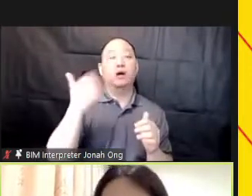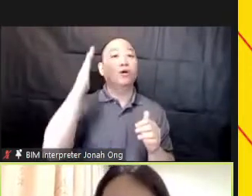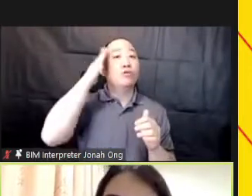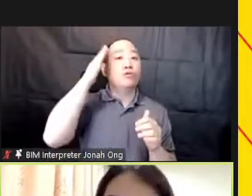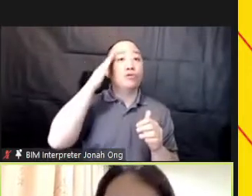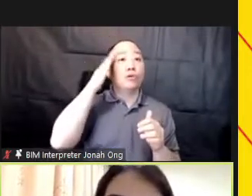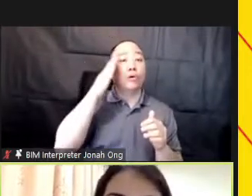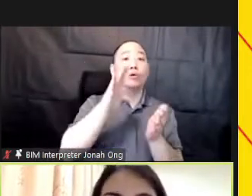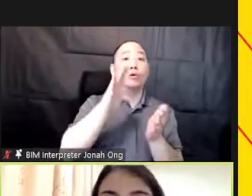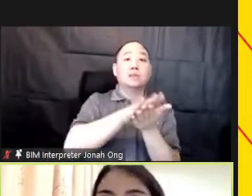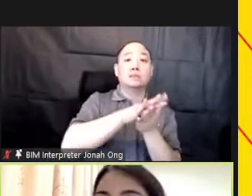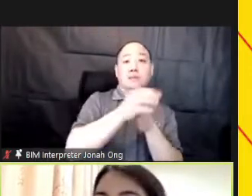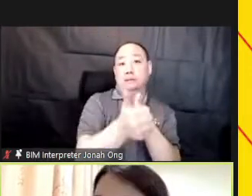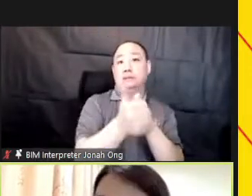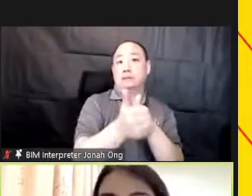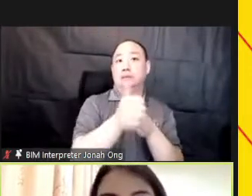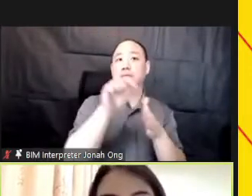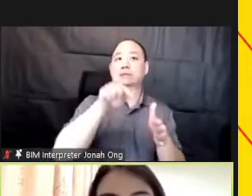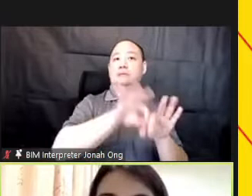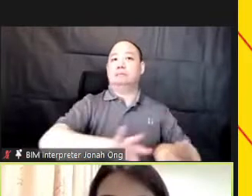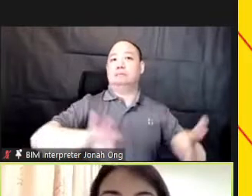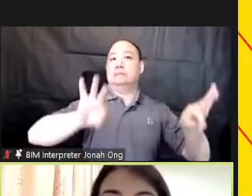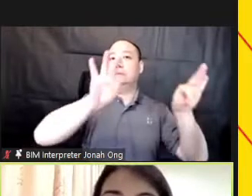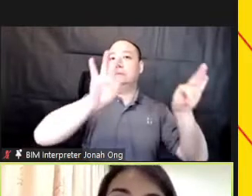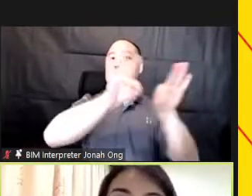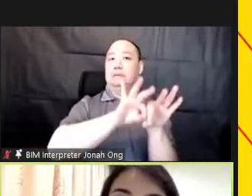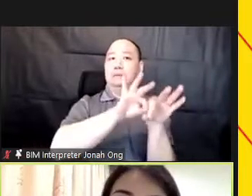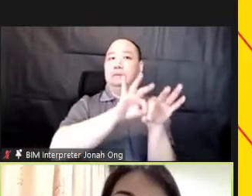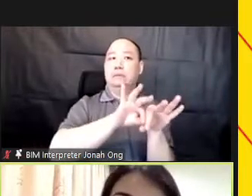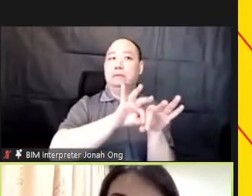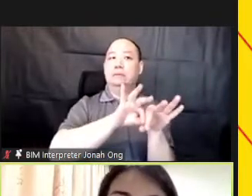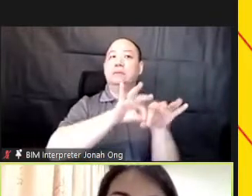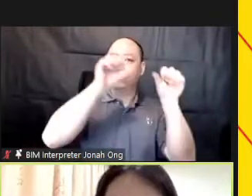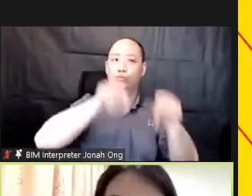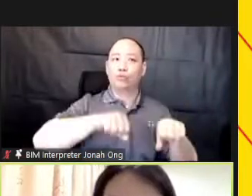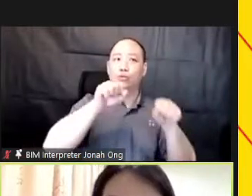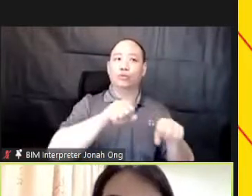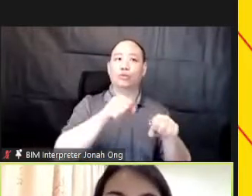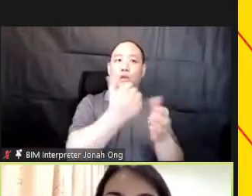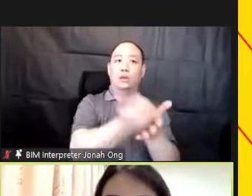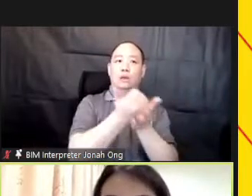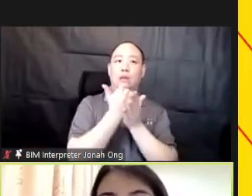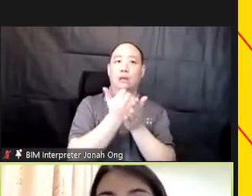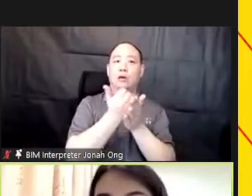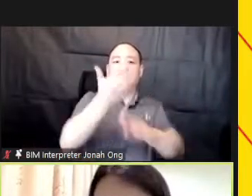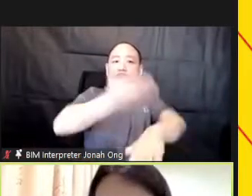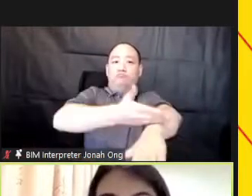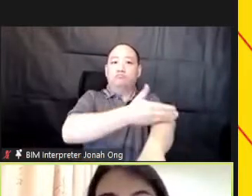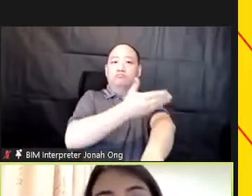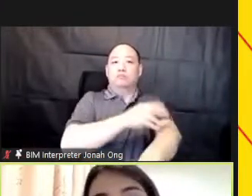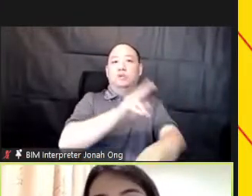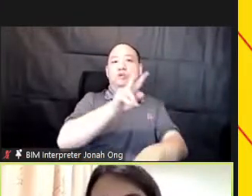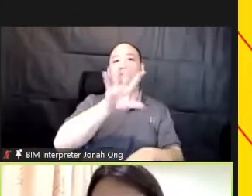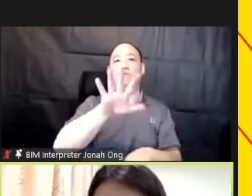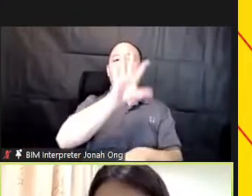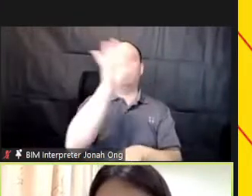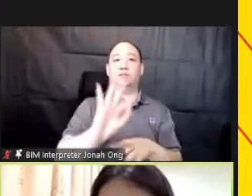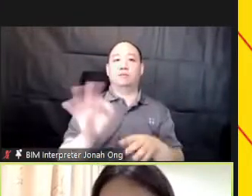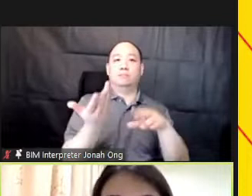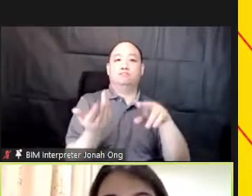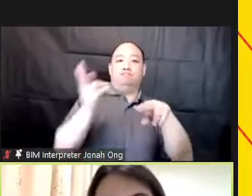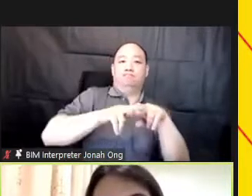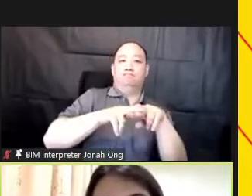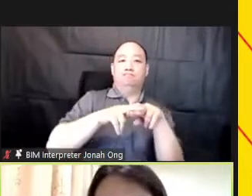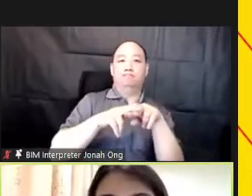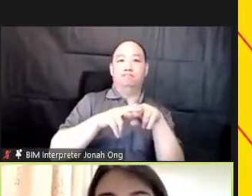are key drivers, and a good school leader can improve the school by 25%. So how can we work with school leaders to build